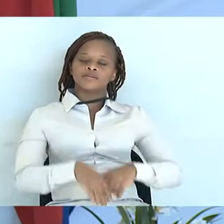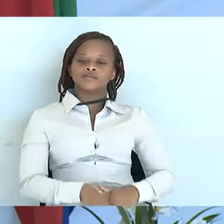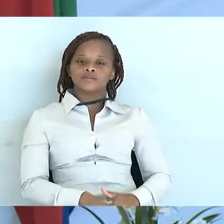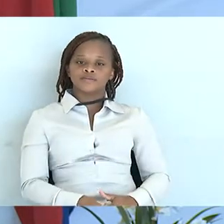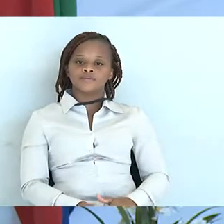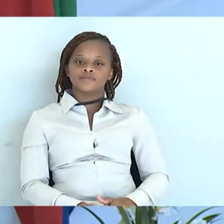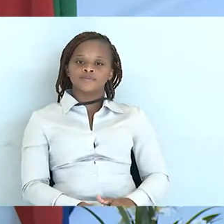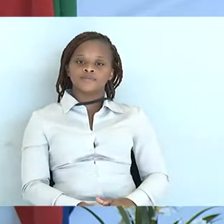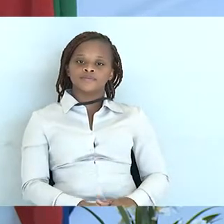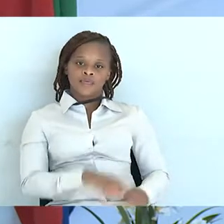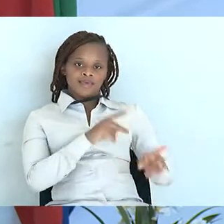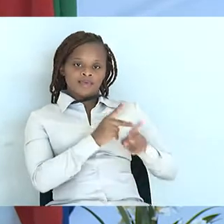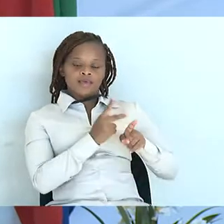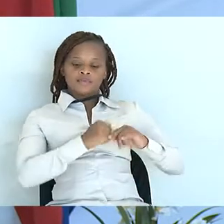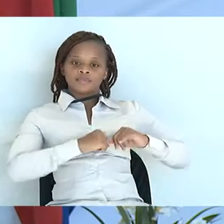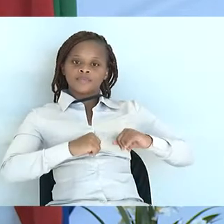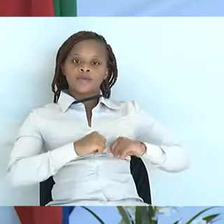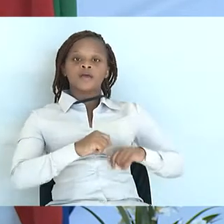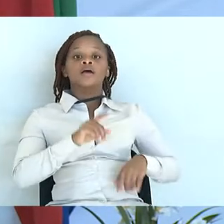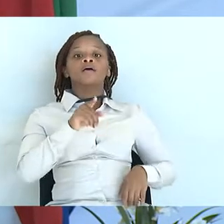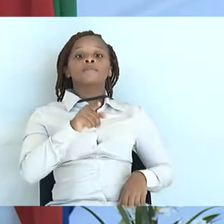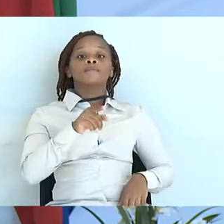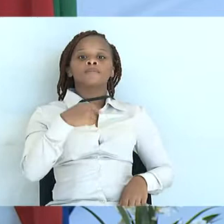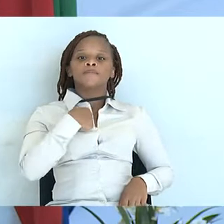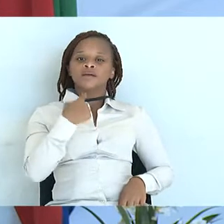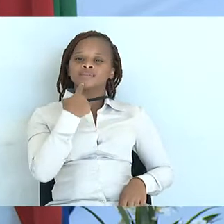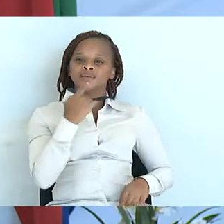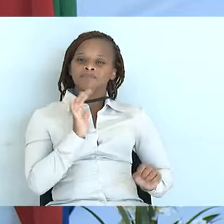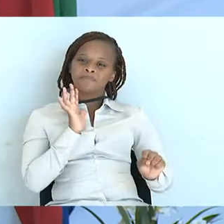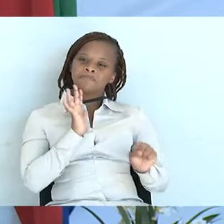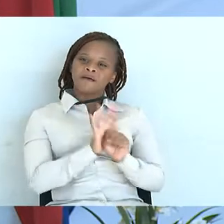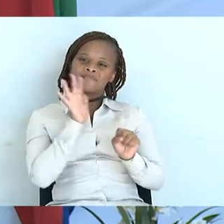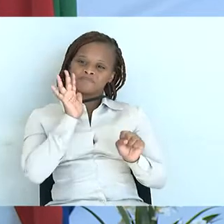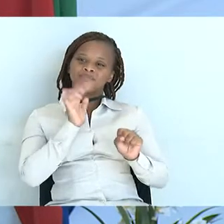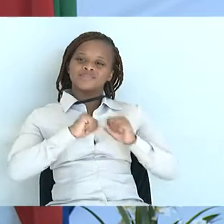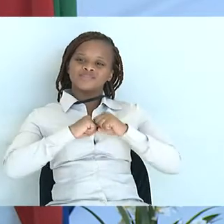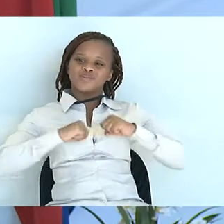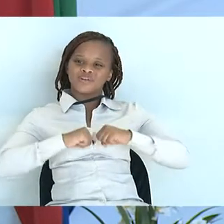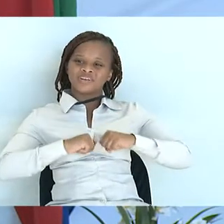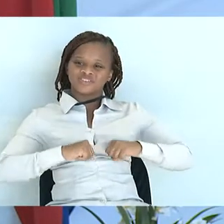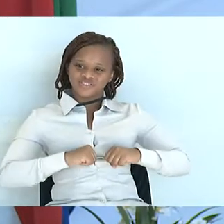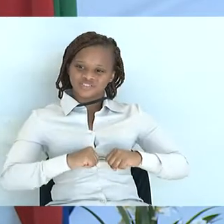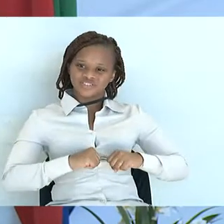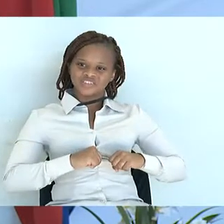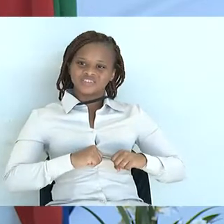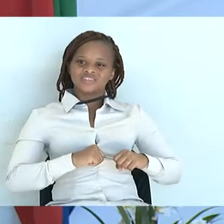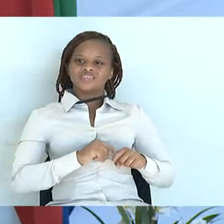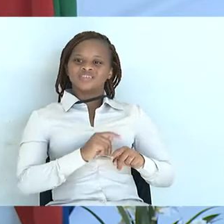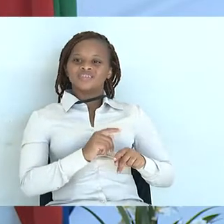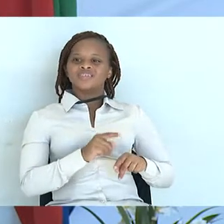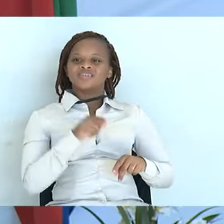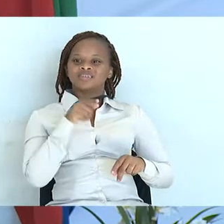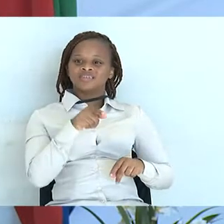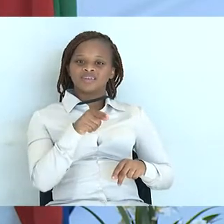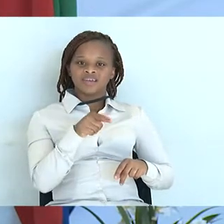So we're saying several pumped storage projects of a sizable scale are possible in the